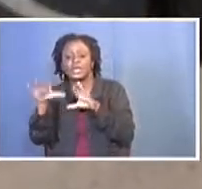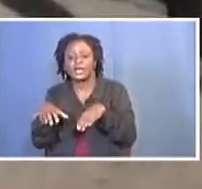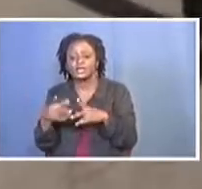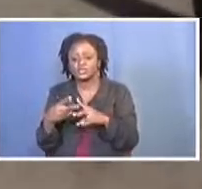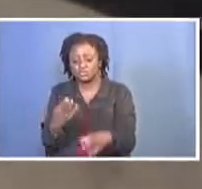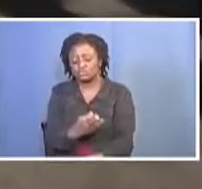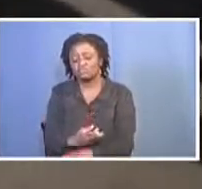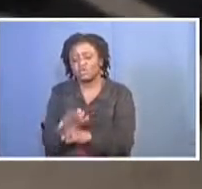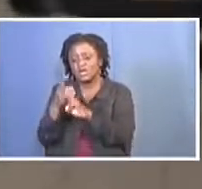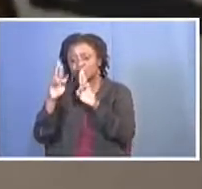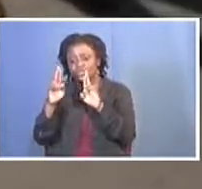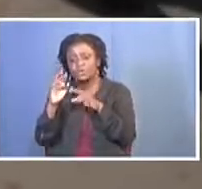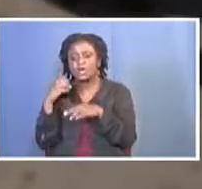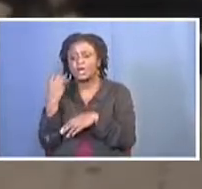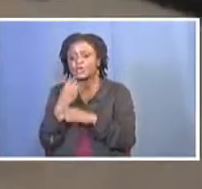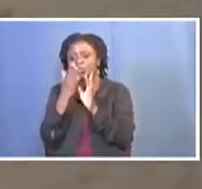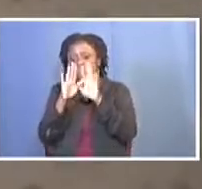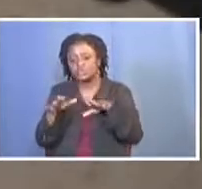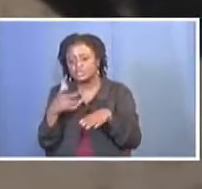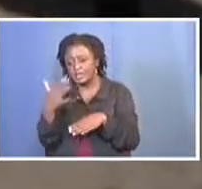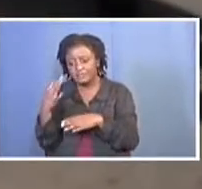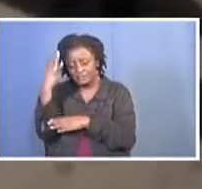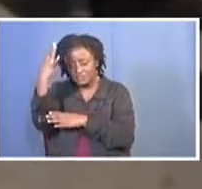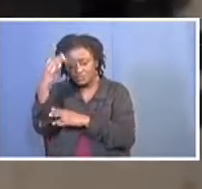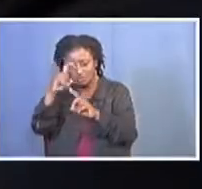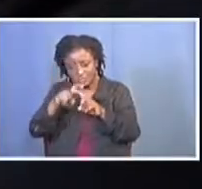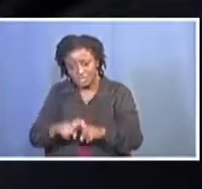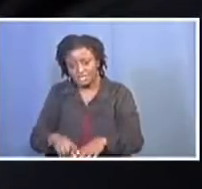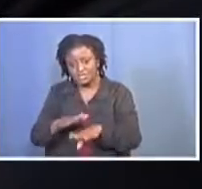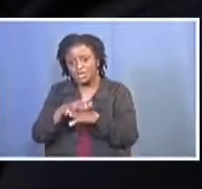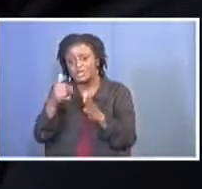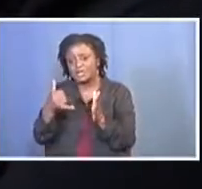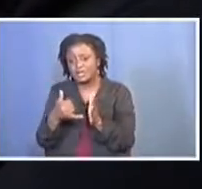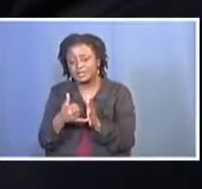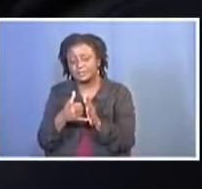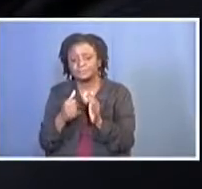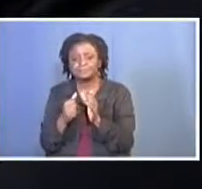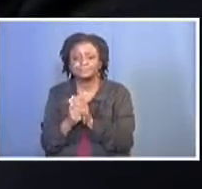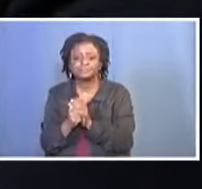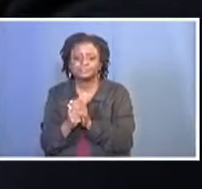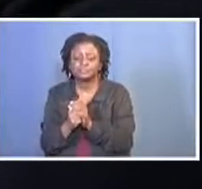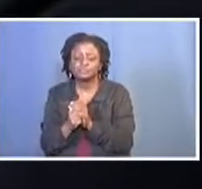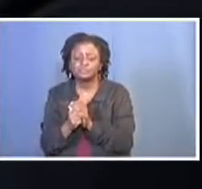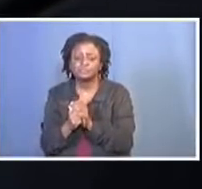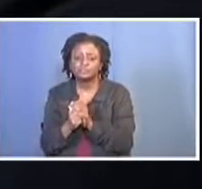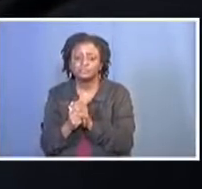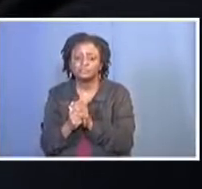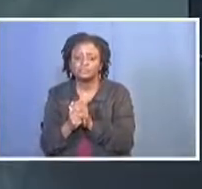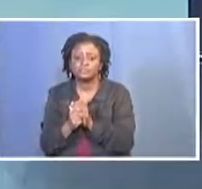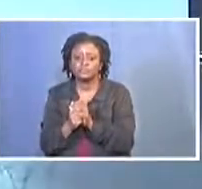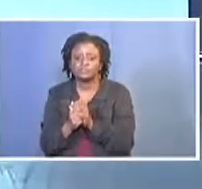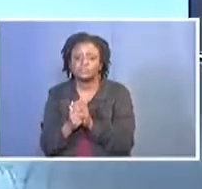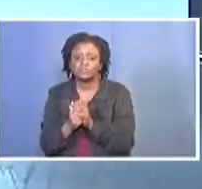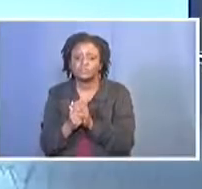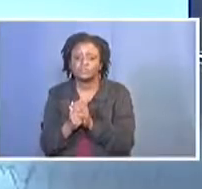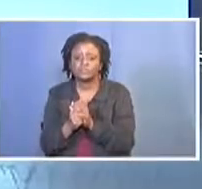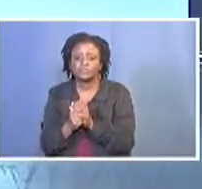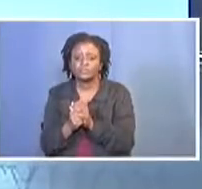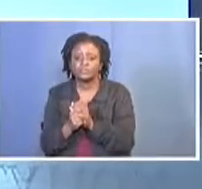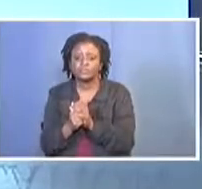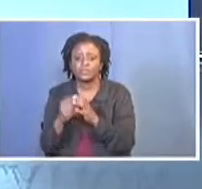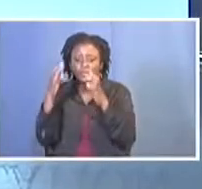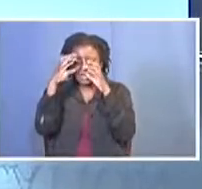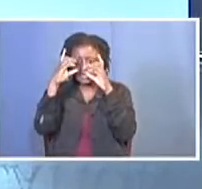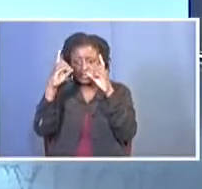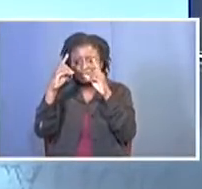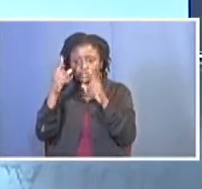our children. Their future, she says, depends on it. Carla Palmer, ZNS Network News. Well, meantime,